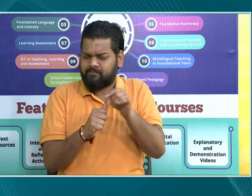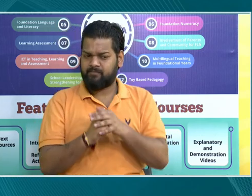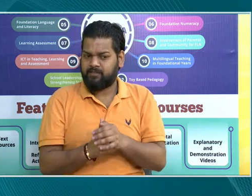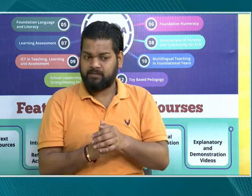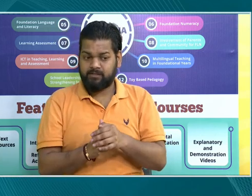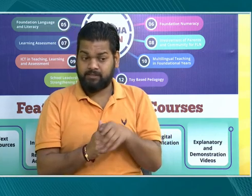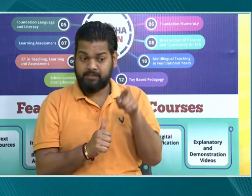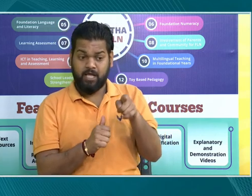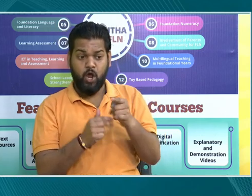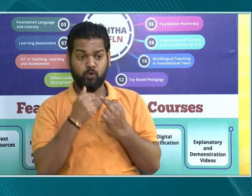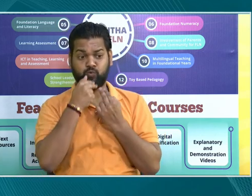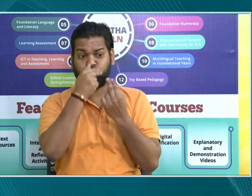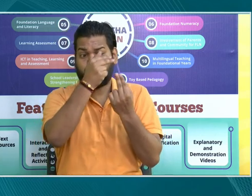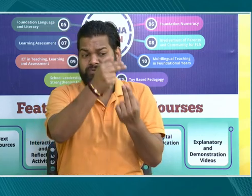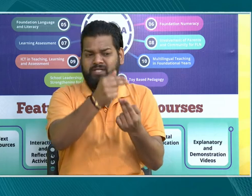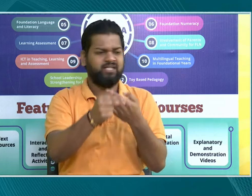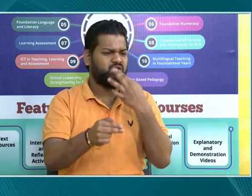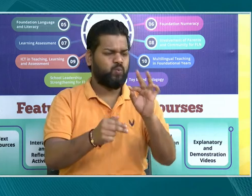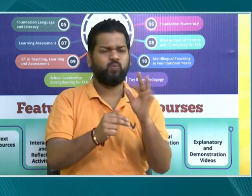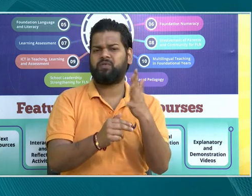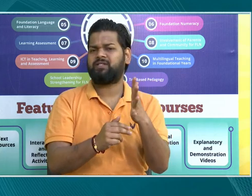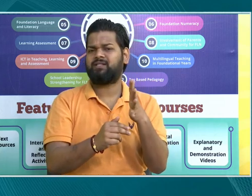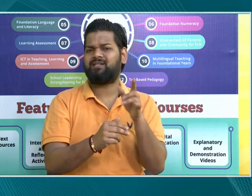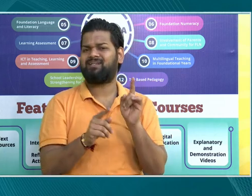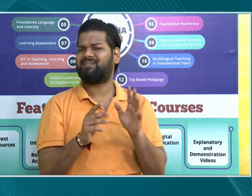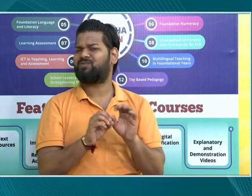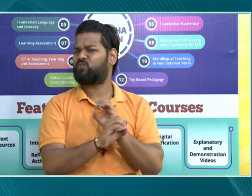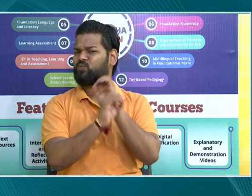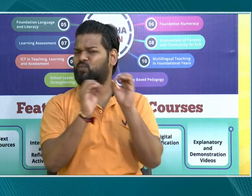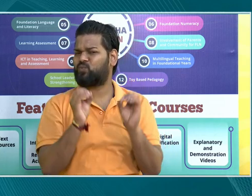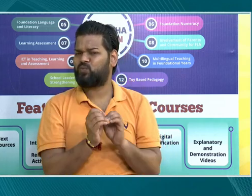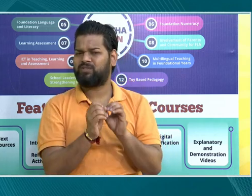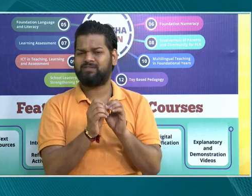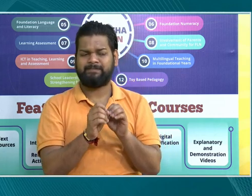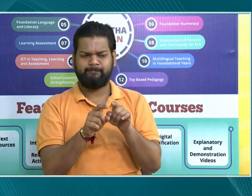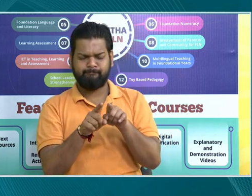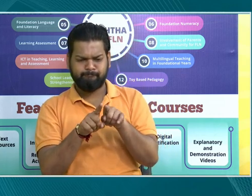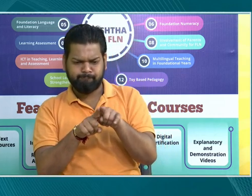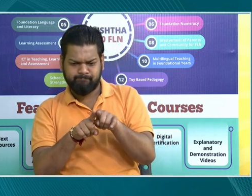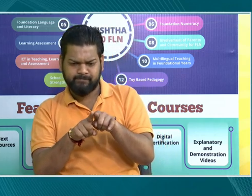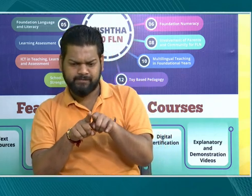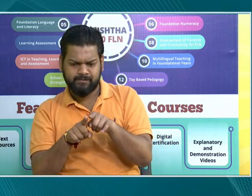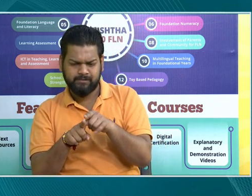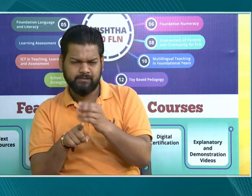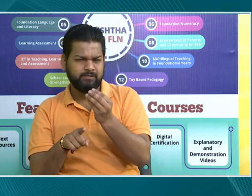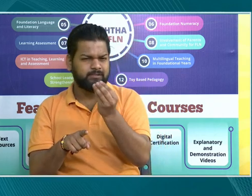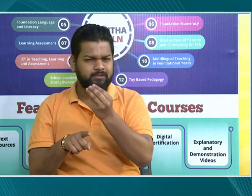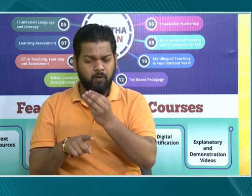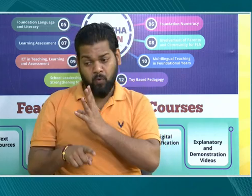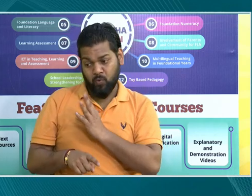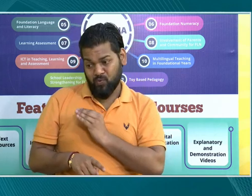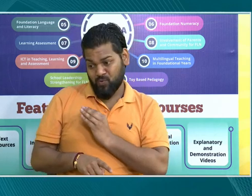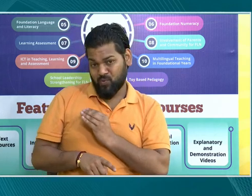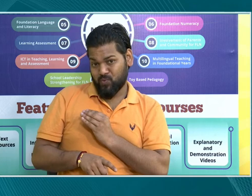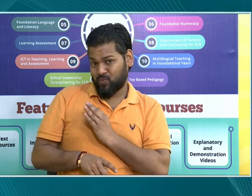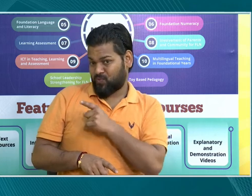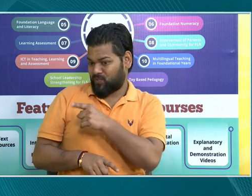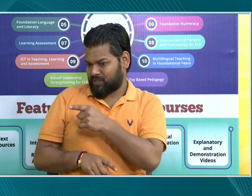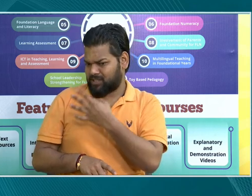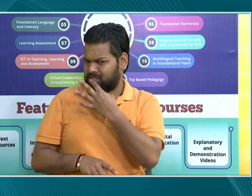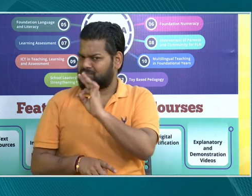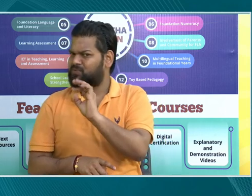event, okay. Which is not true. Like, it's a, for an example, we can say that fairy stories are not, can't be